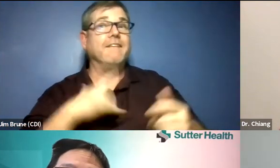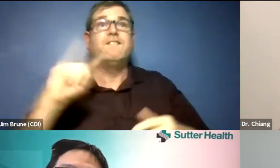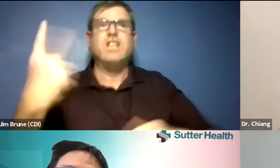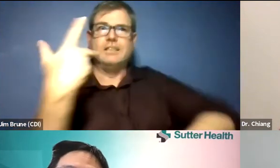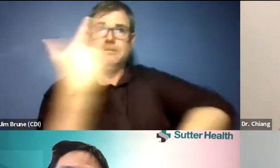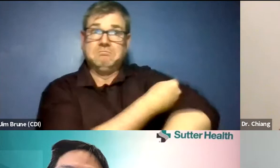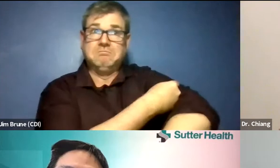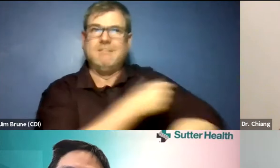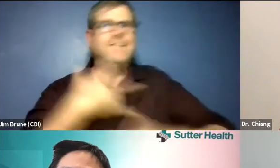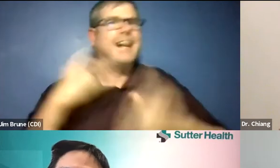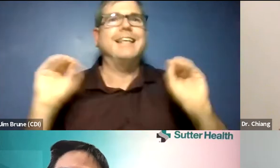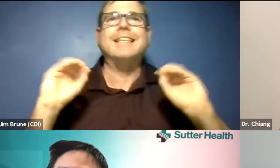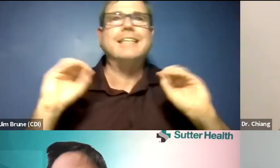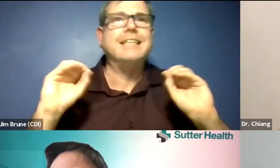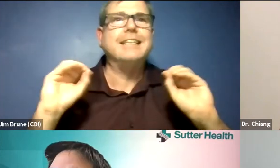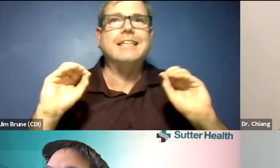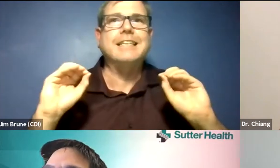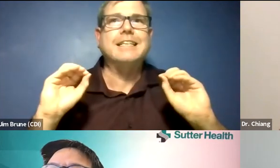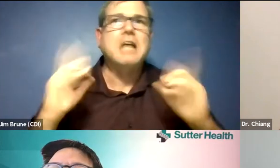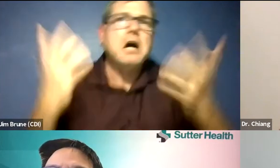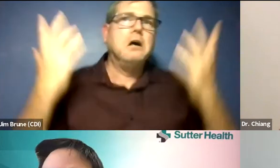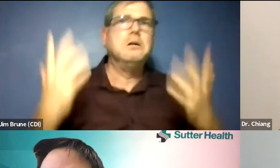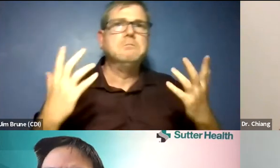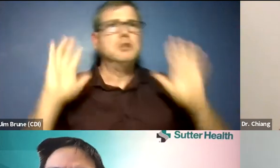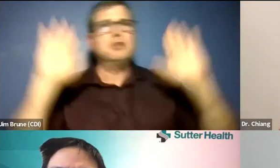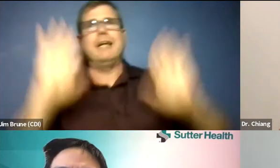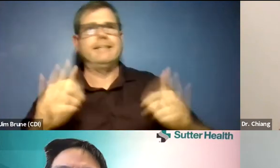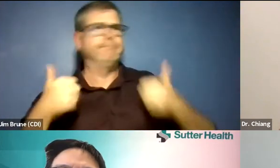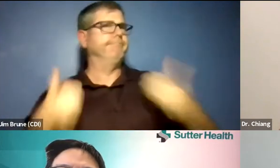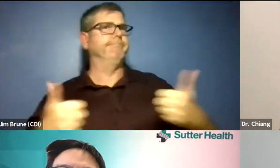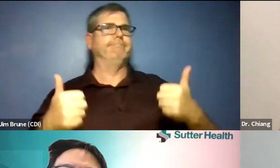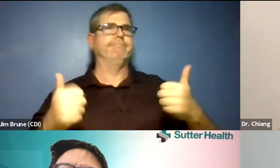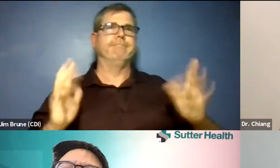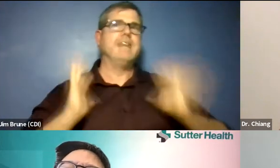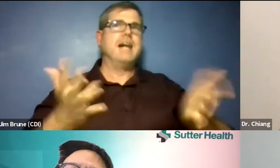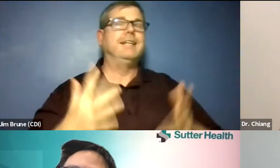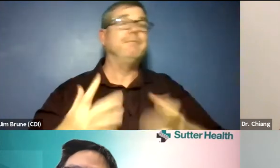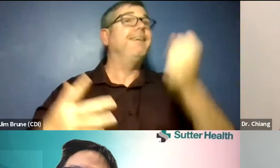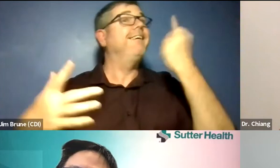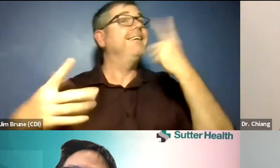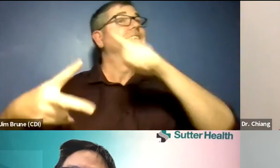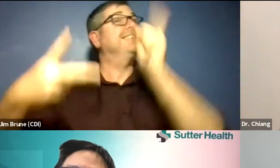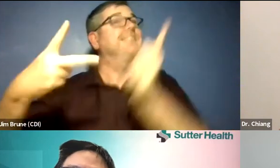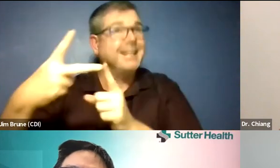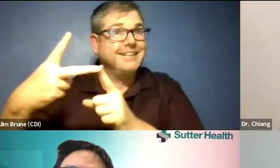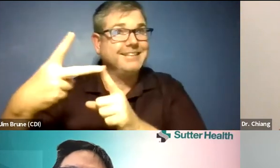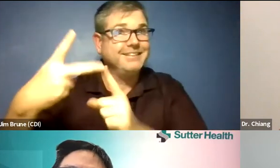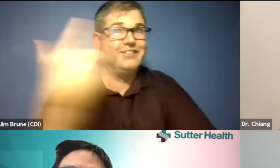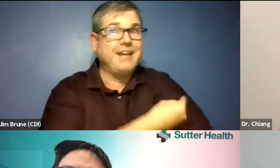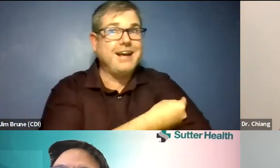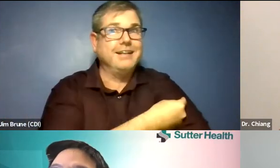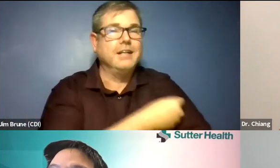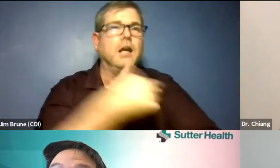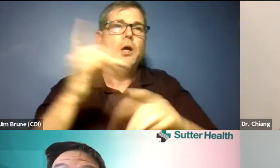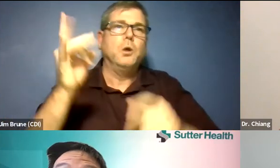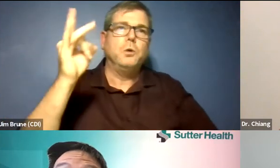get anything. So I said, oh, this is great. The second dose, I felt very tired for